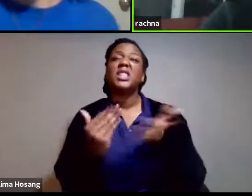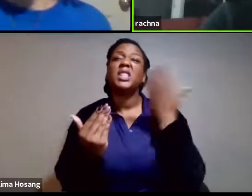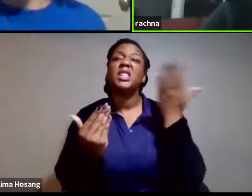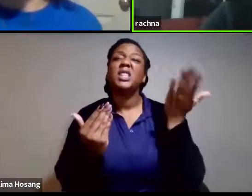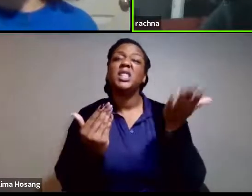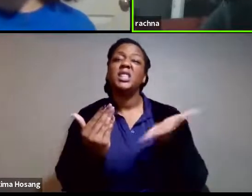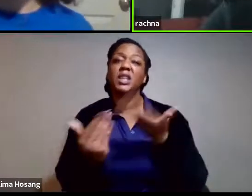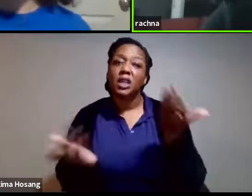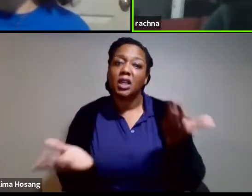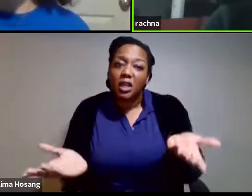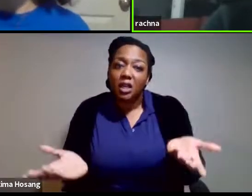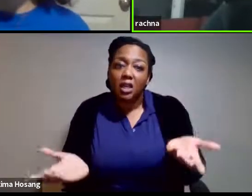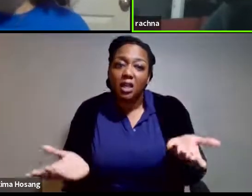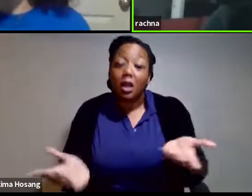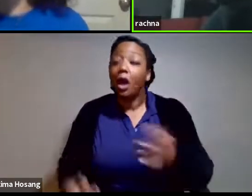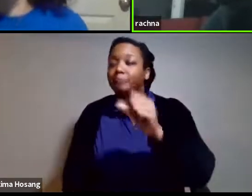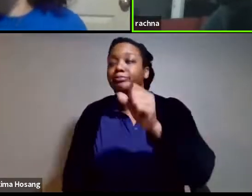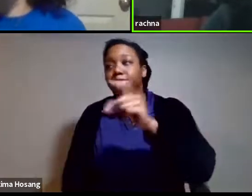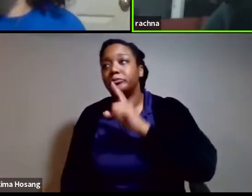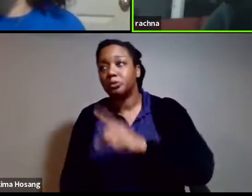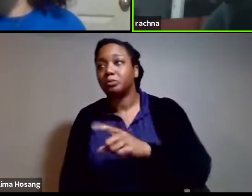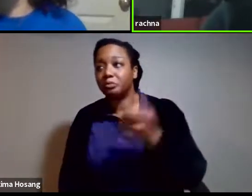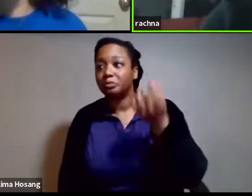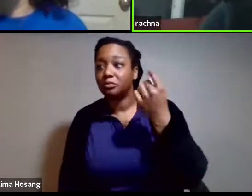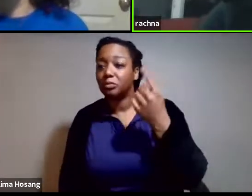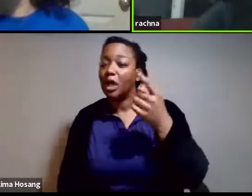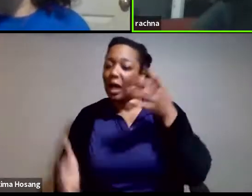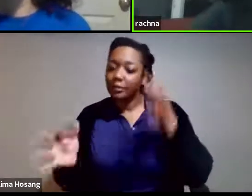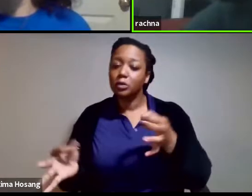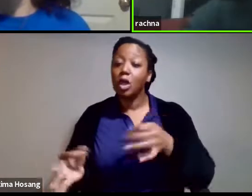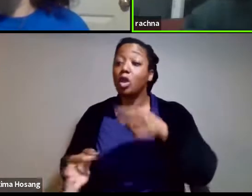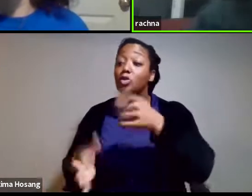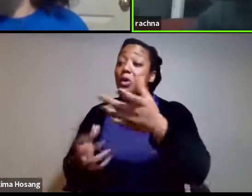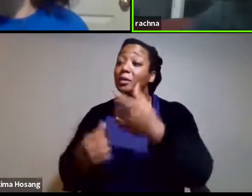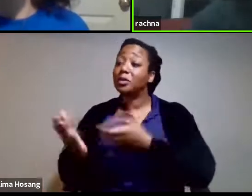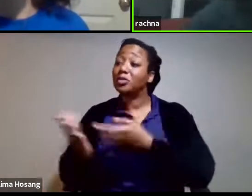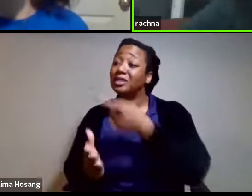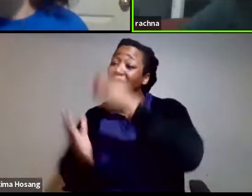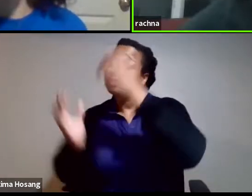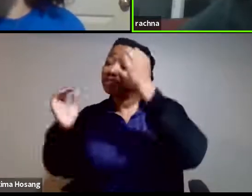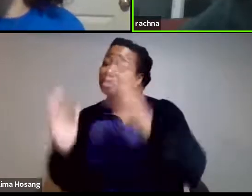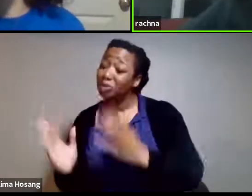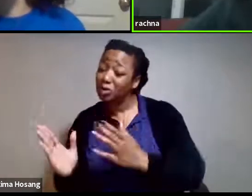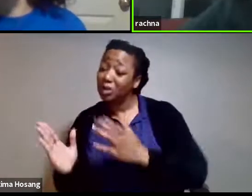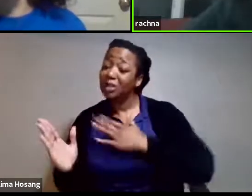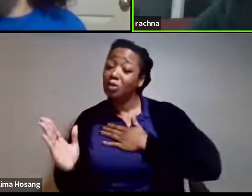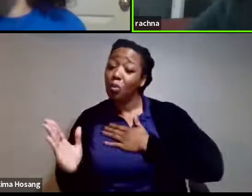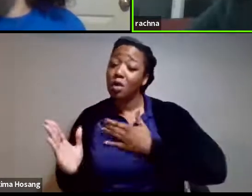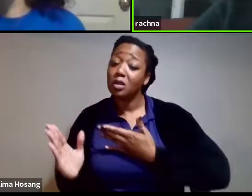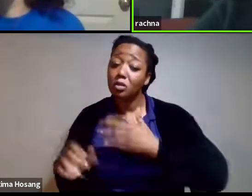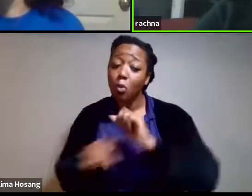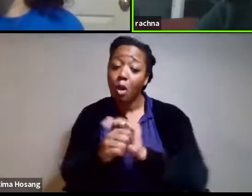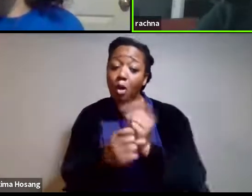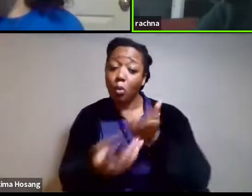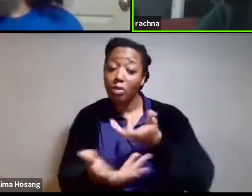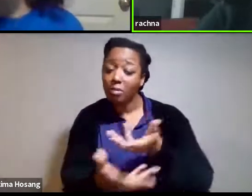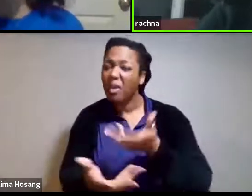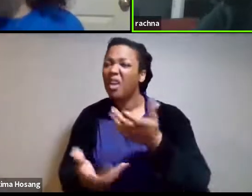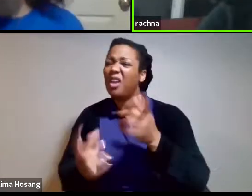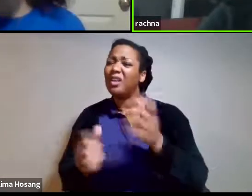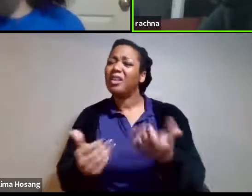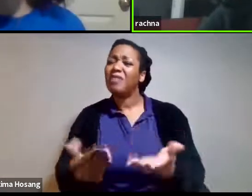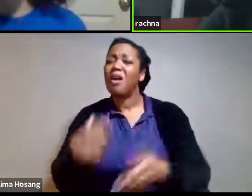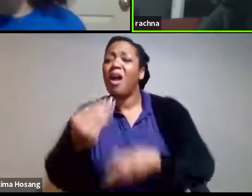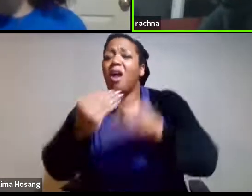Absolutely. And that's where you just want to really hope that the teacher will work with them on, you know, will they give them extra work?